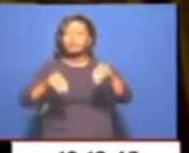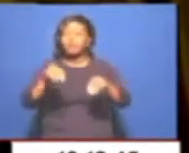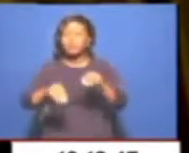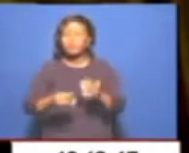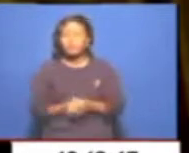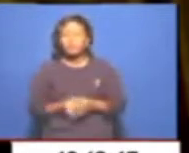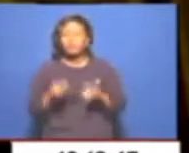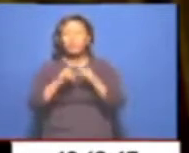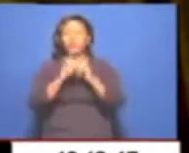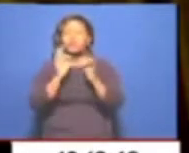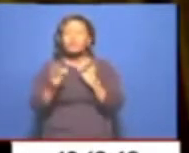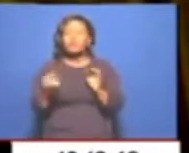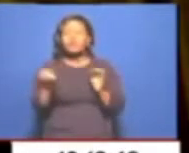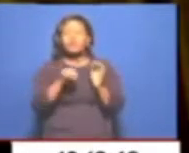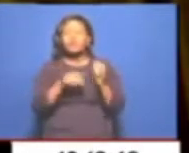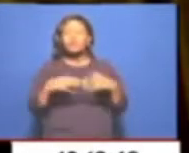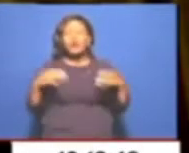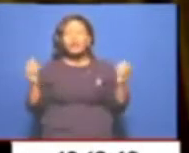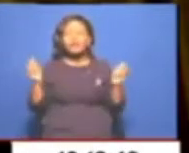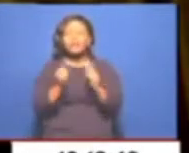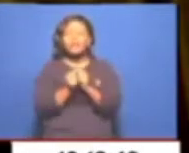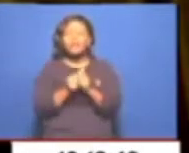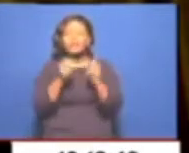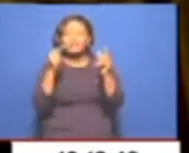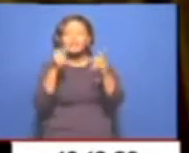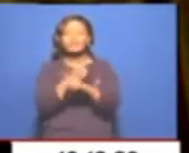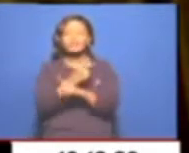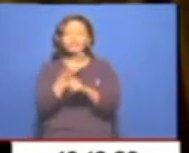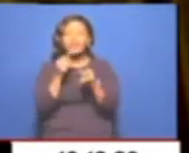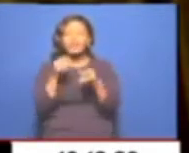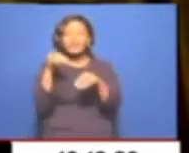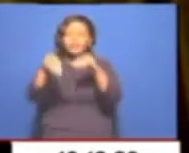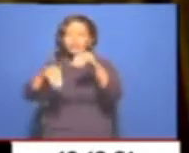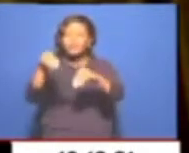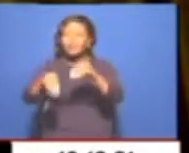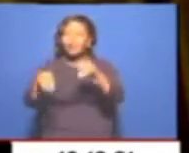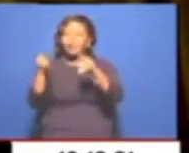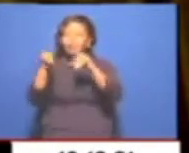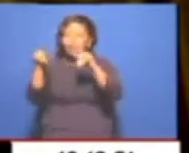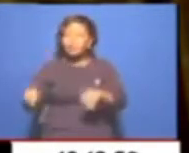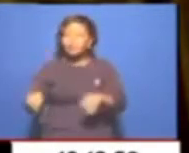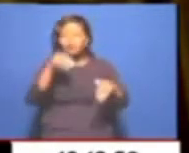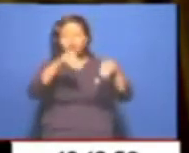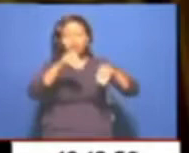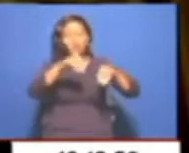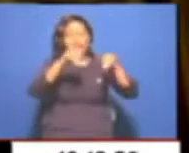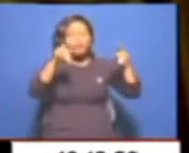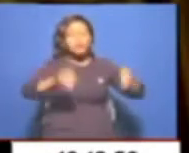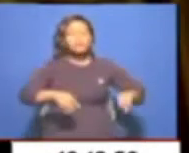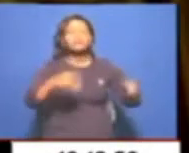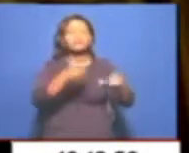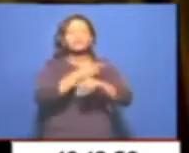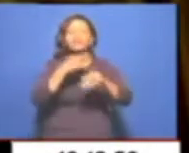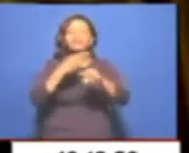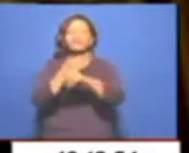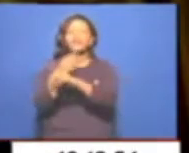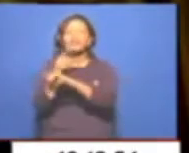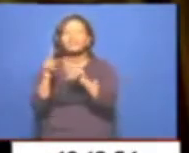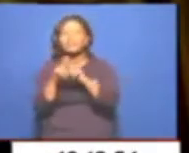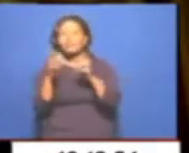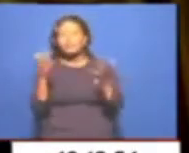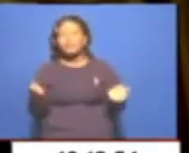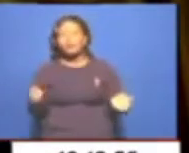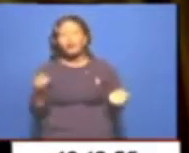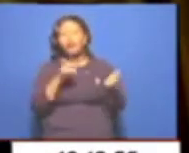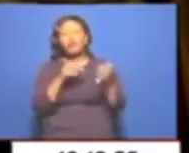we can have 10 different ballots, one ballot for each bill, just like we have 3 different elections in a general election.